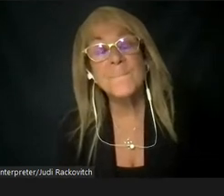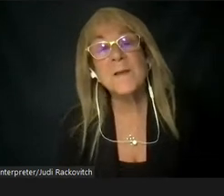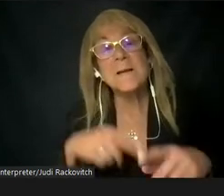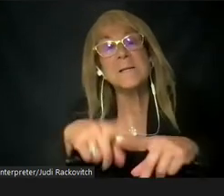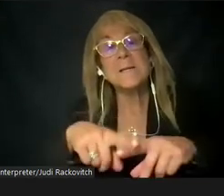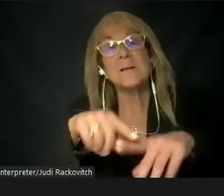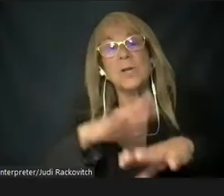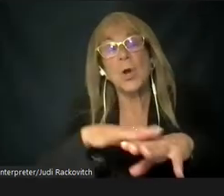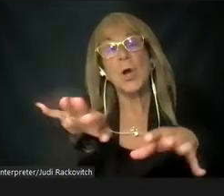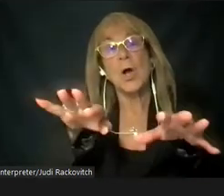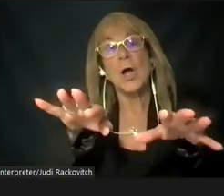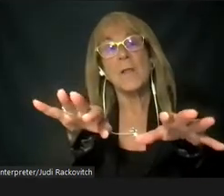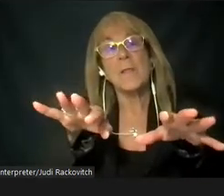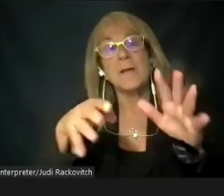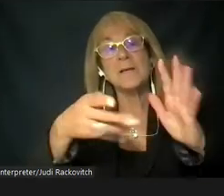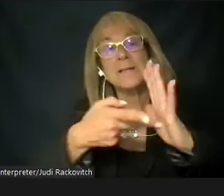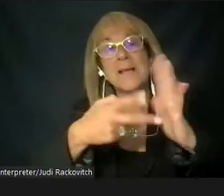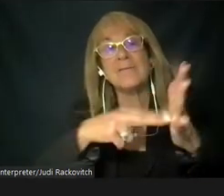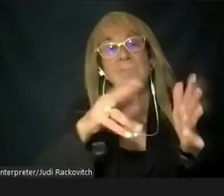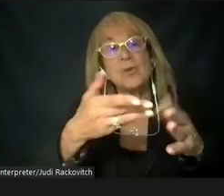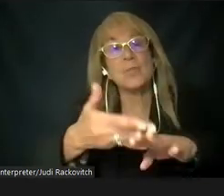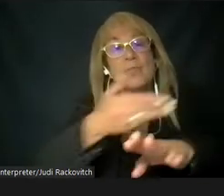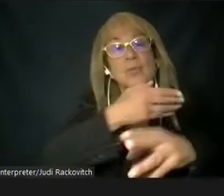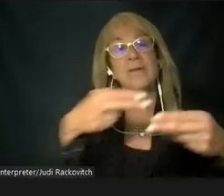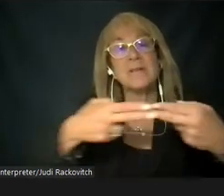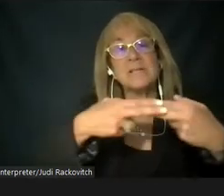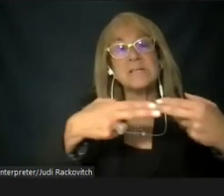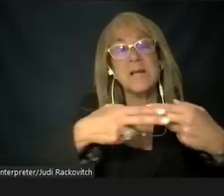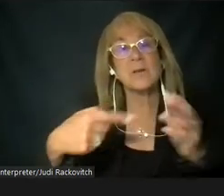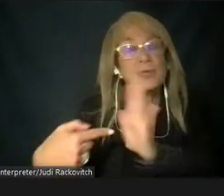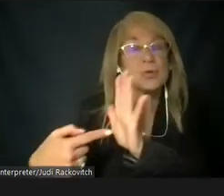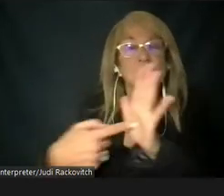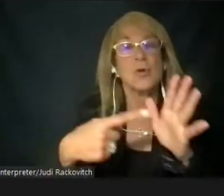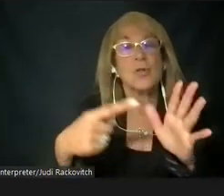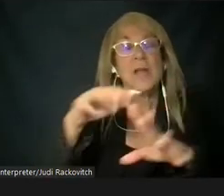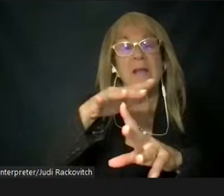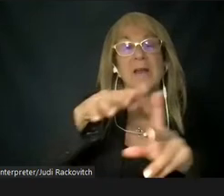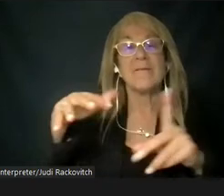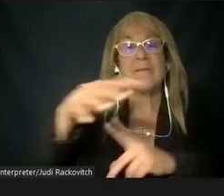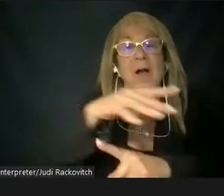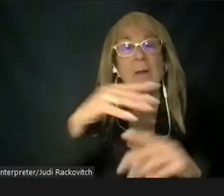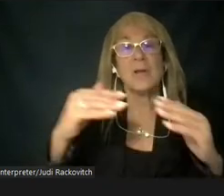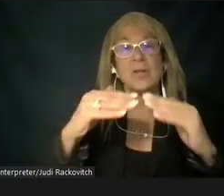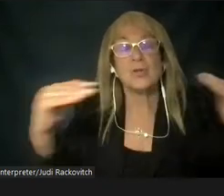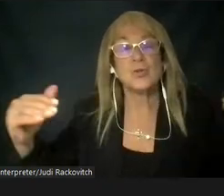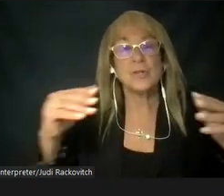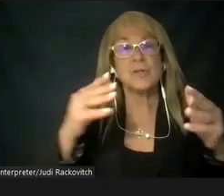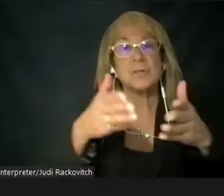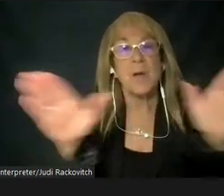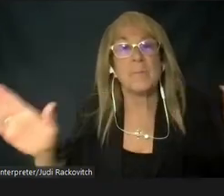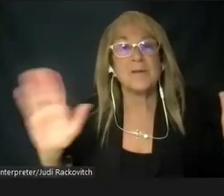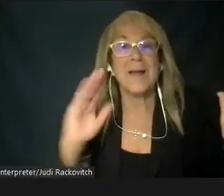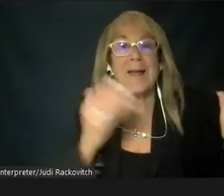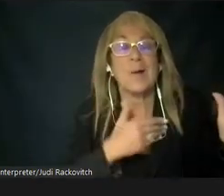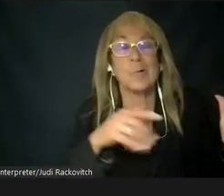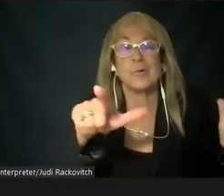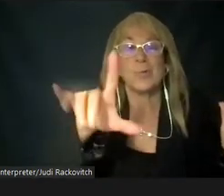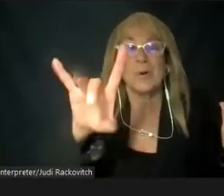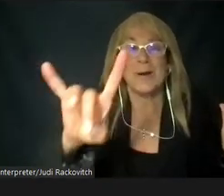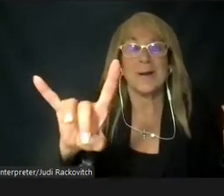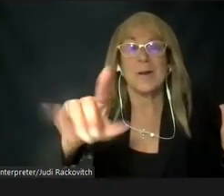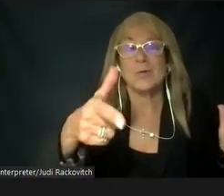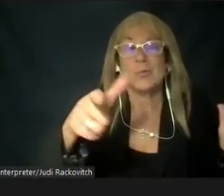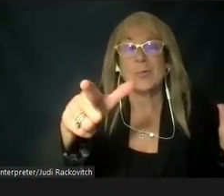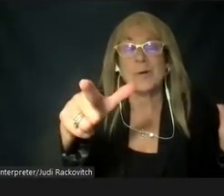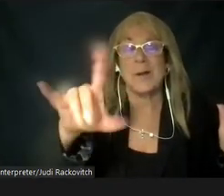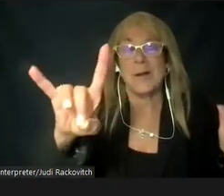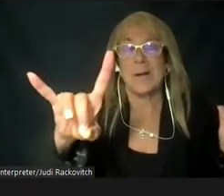previous slide, we have identified the environmental justice populations in our 28 county study area. As noted earlier,